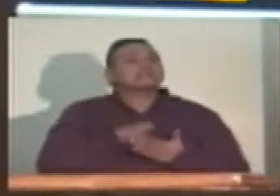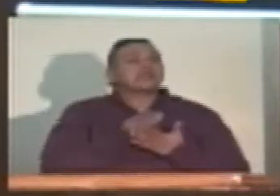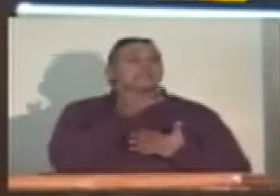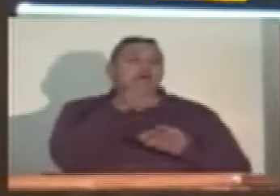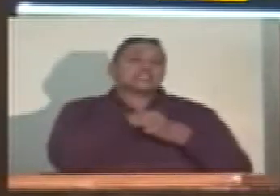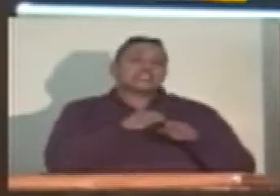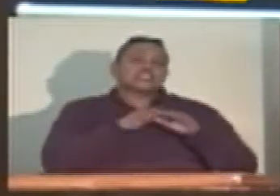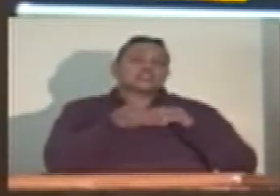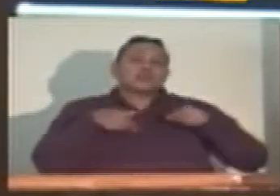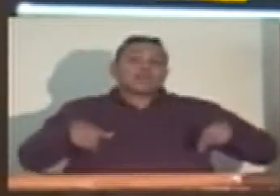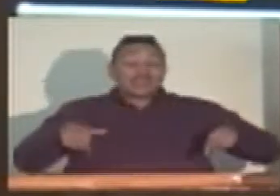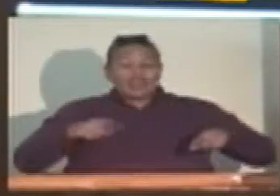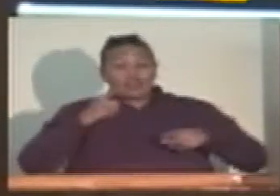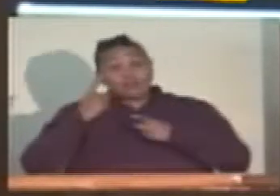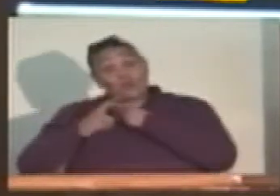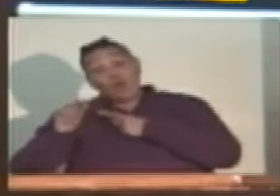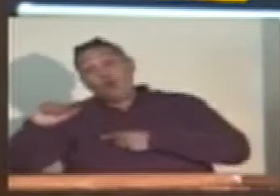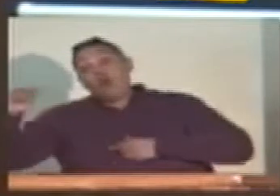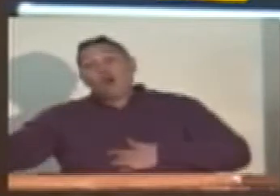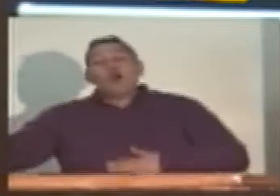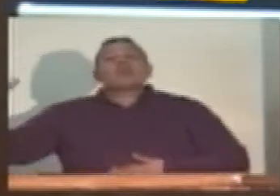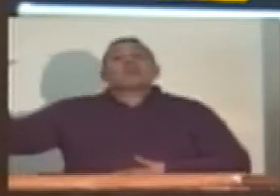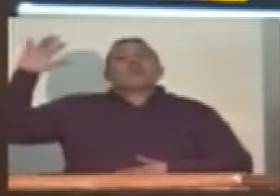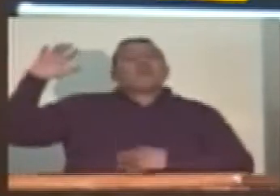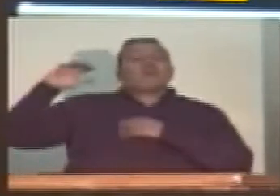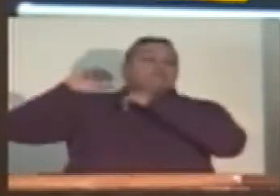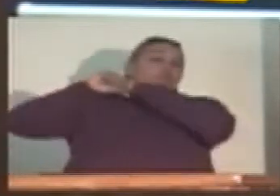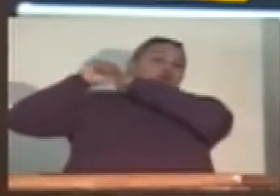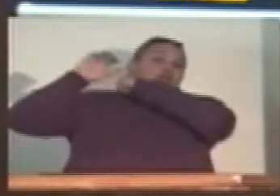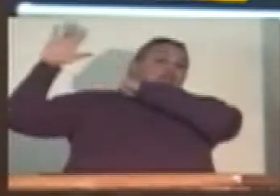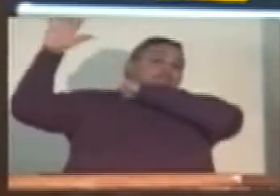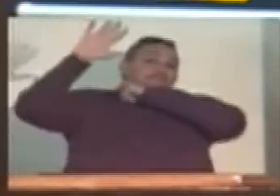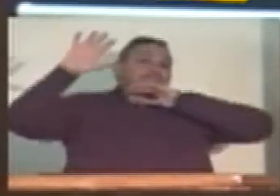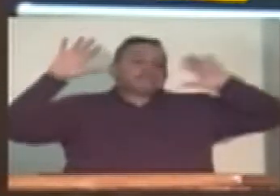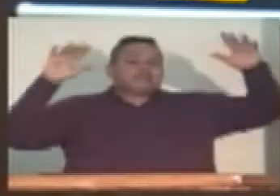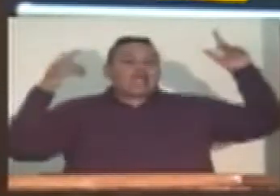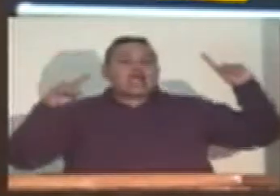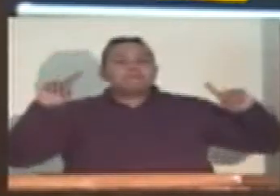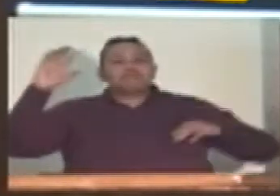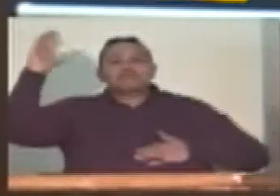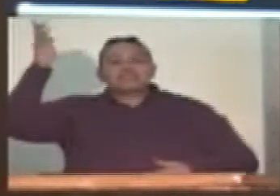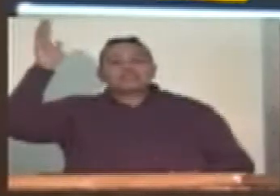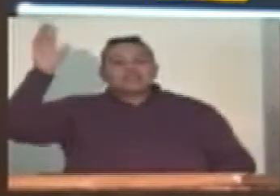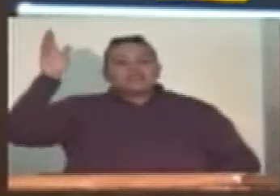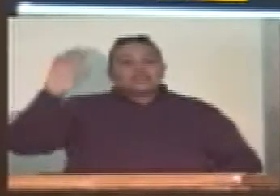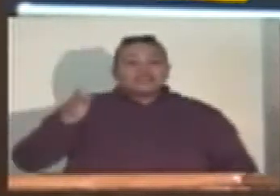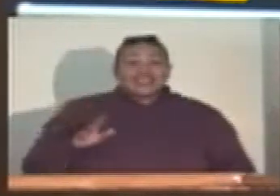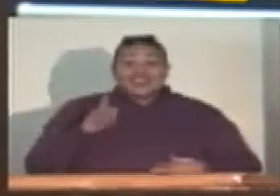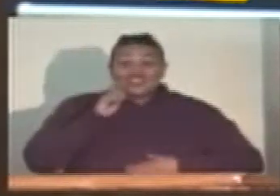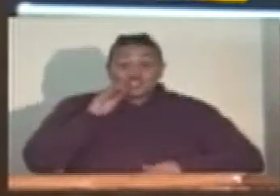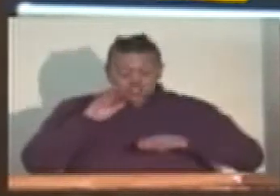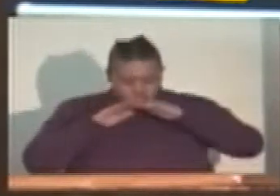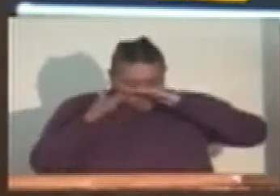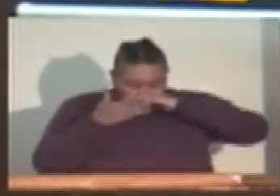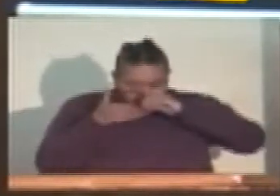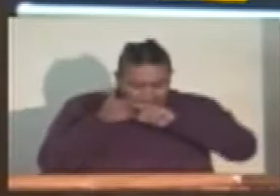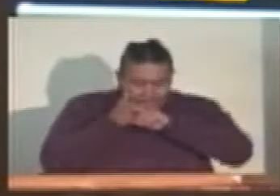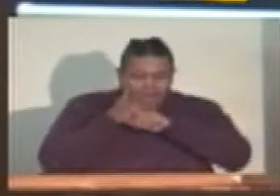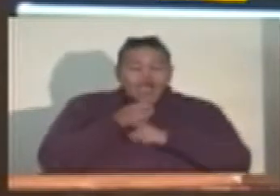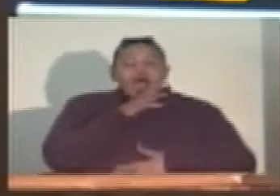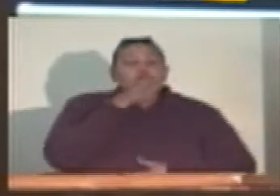in Jamaica and other regional markets. Mr. Speaker, the Jamaica